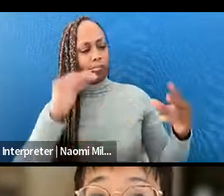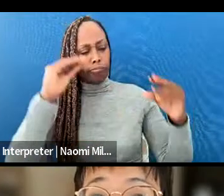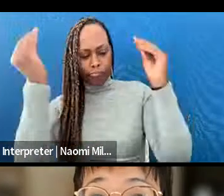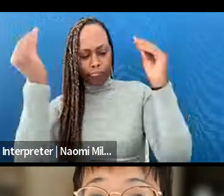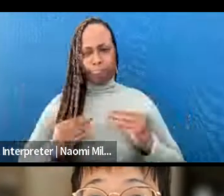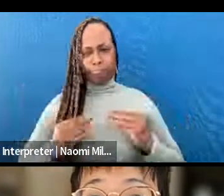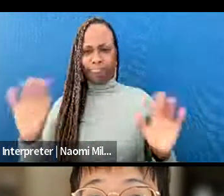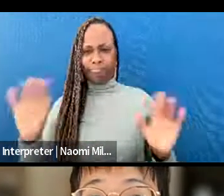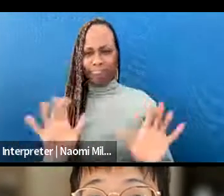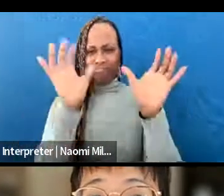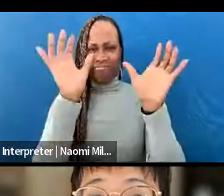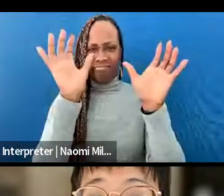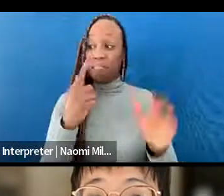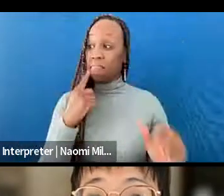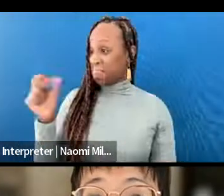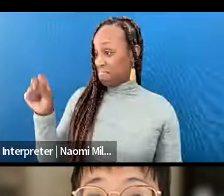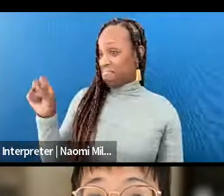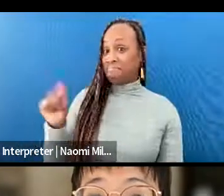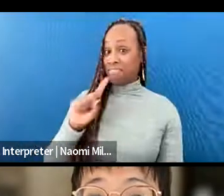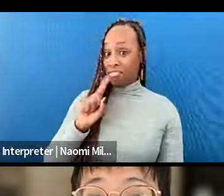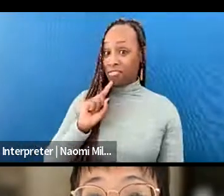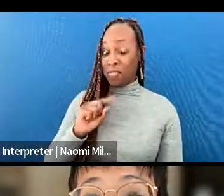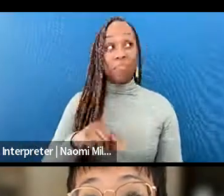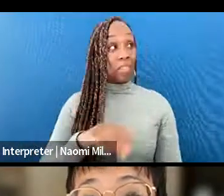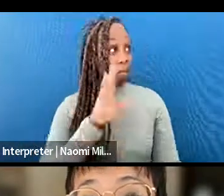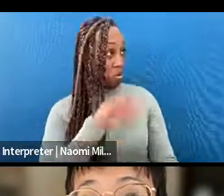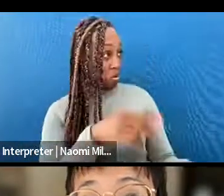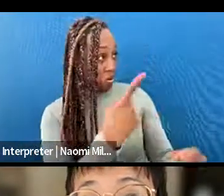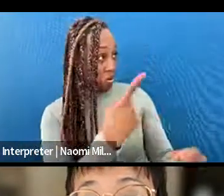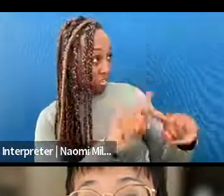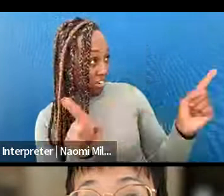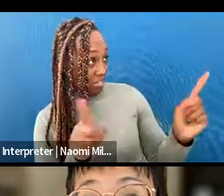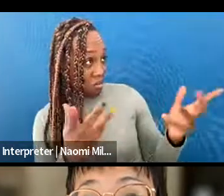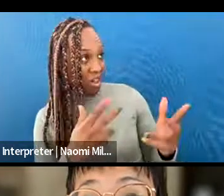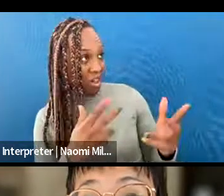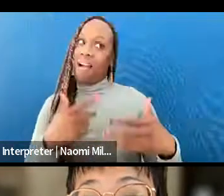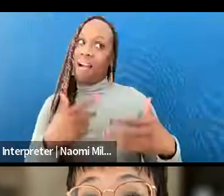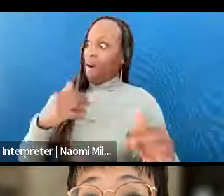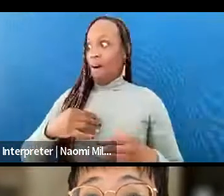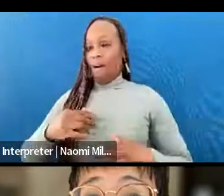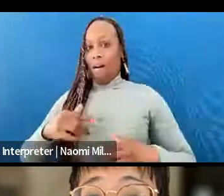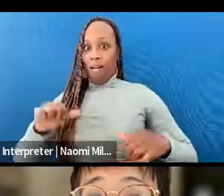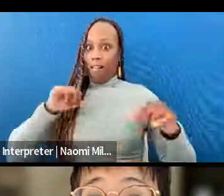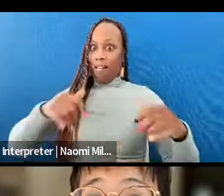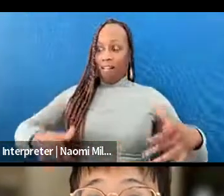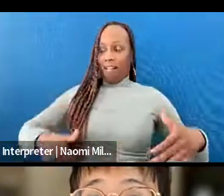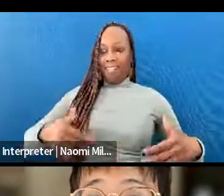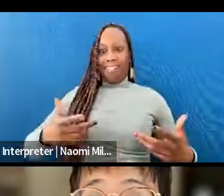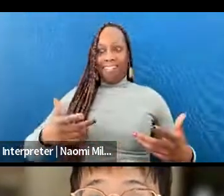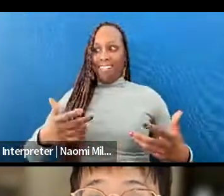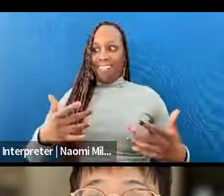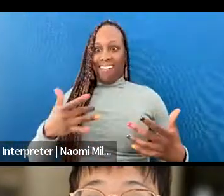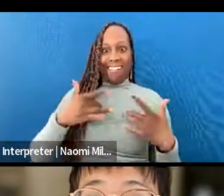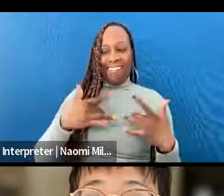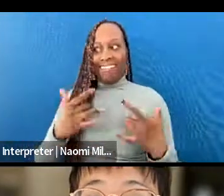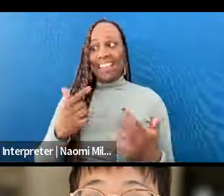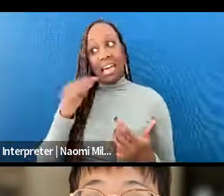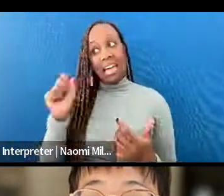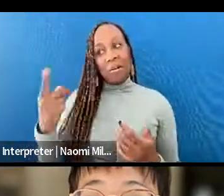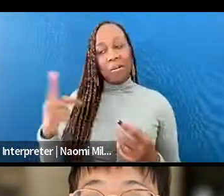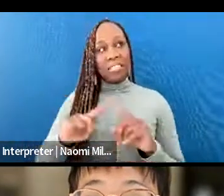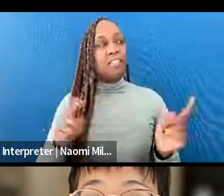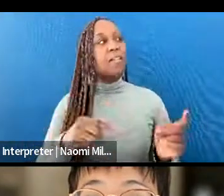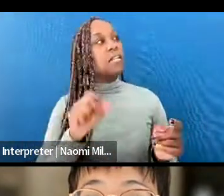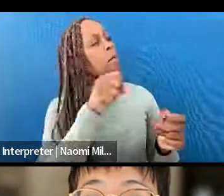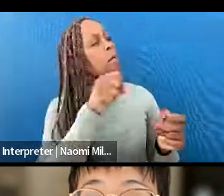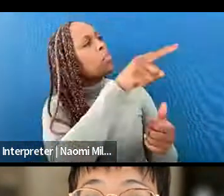together. And I said, yeah, that's true. And she said, you know how we're different. And I was like, oh, here we go. And because we are different. And she said,